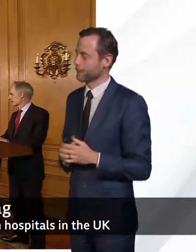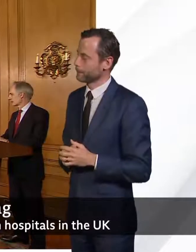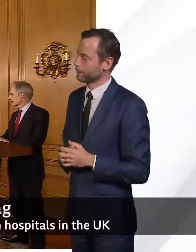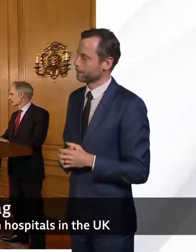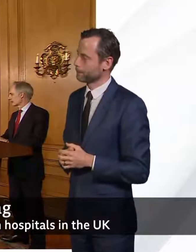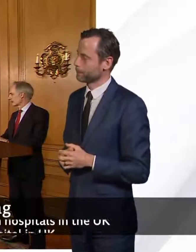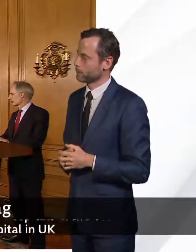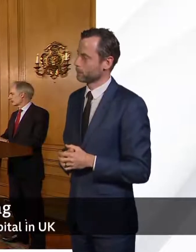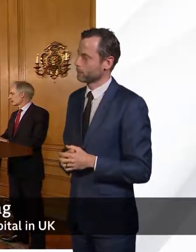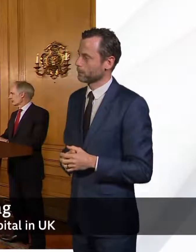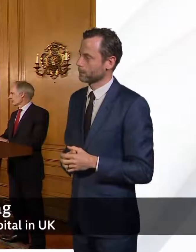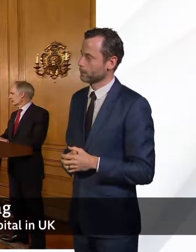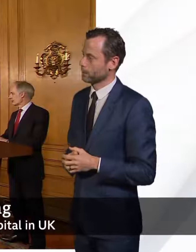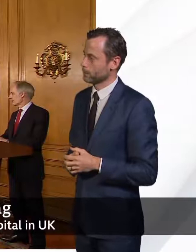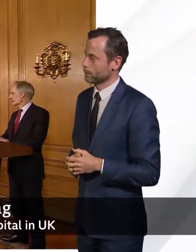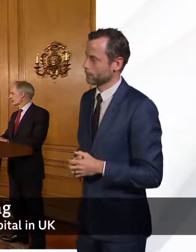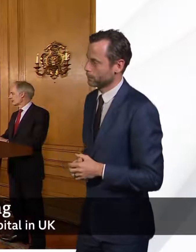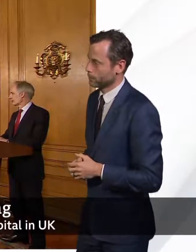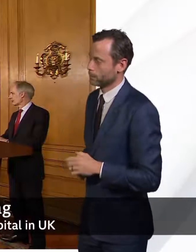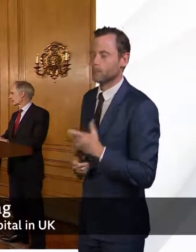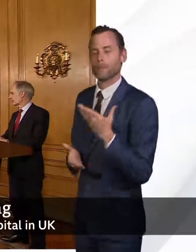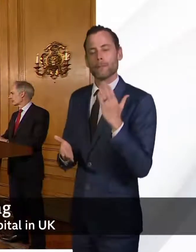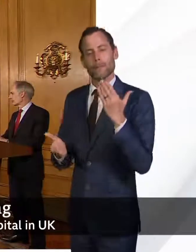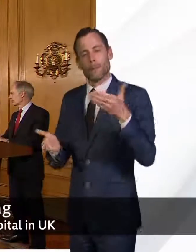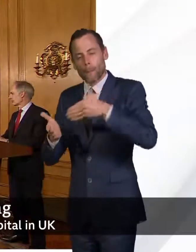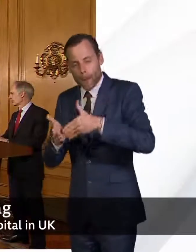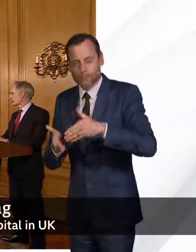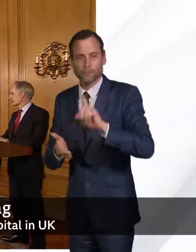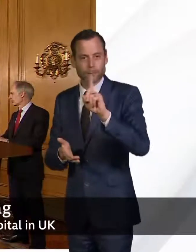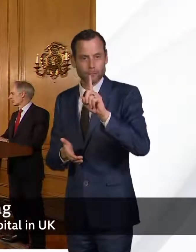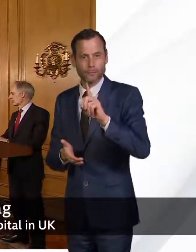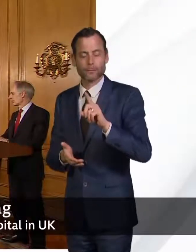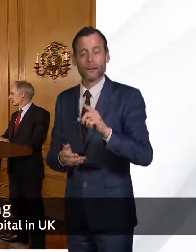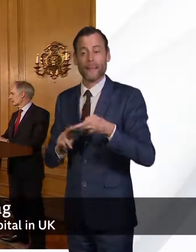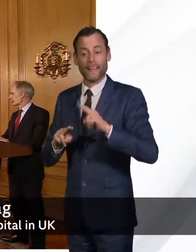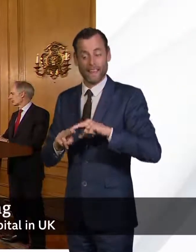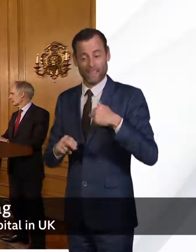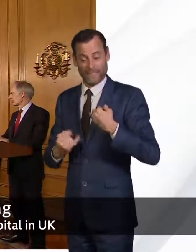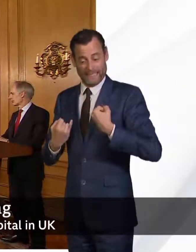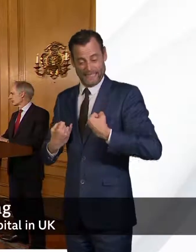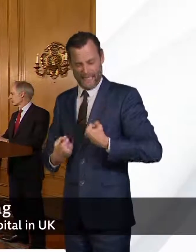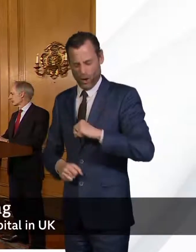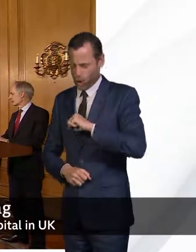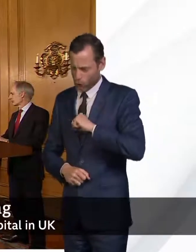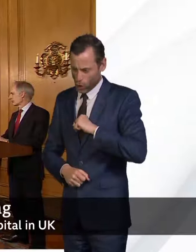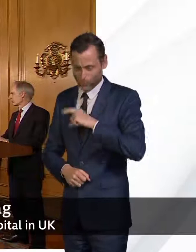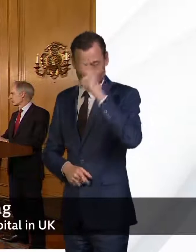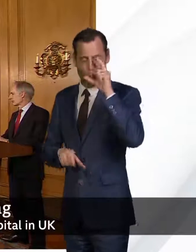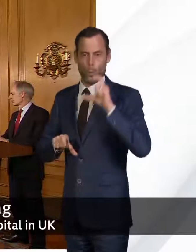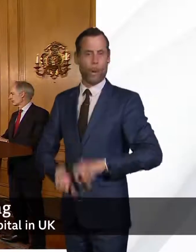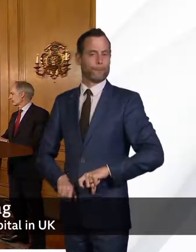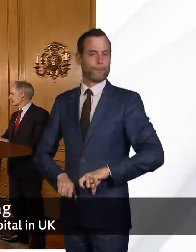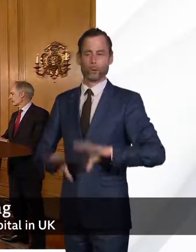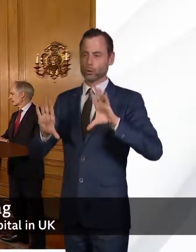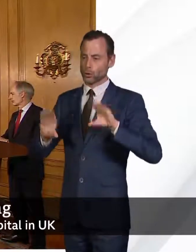disease to. It's also, of course, tied with the rules around isolation, because if you are, what really